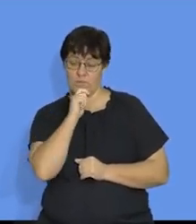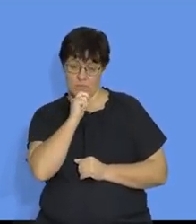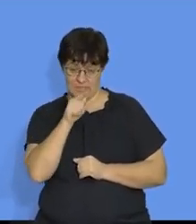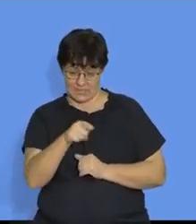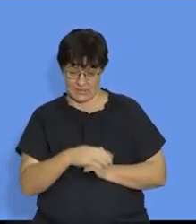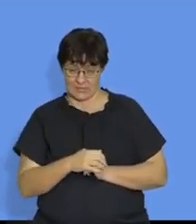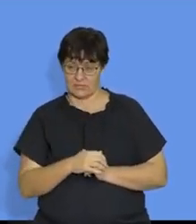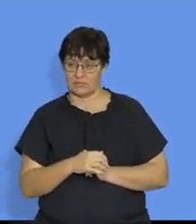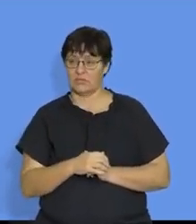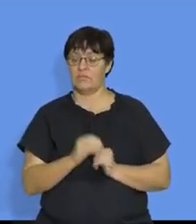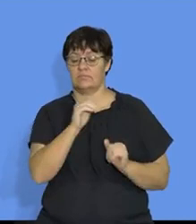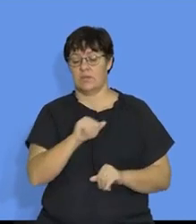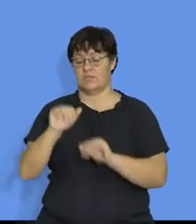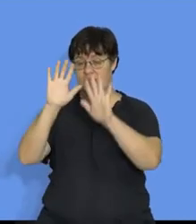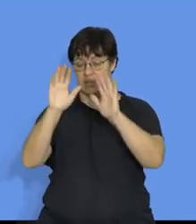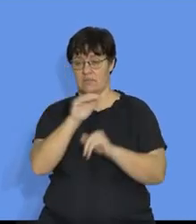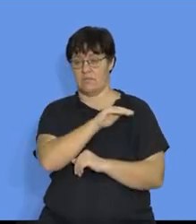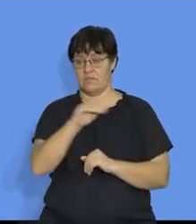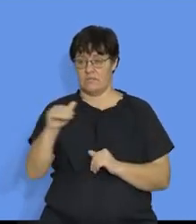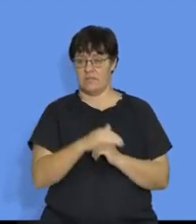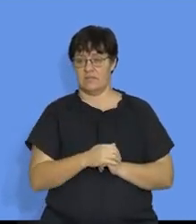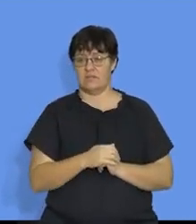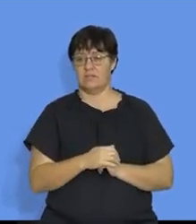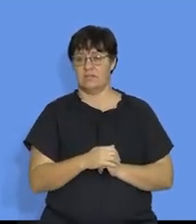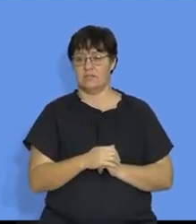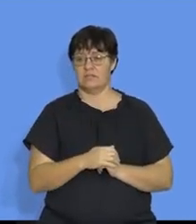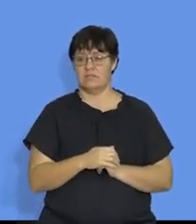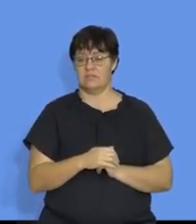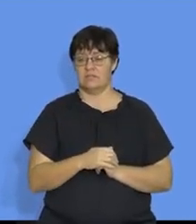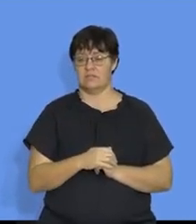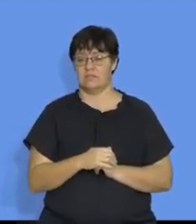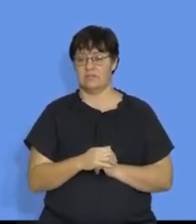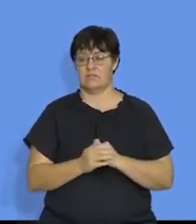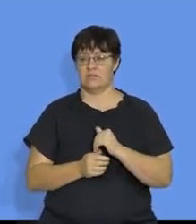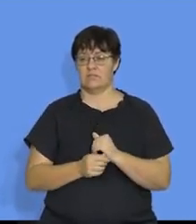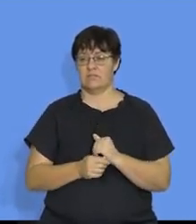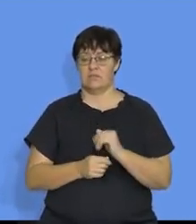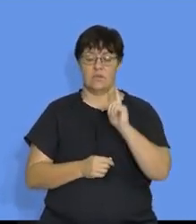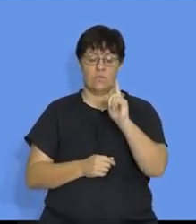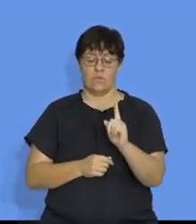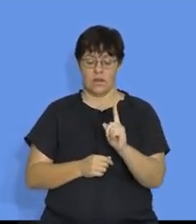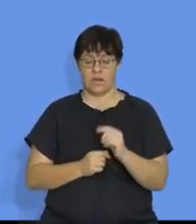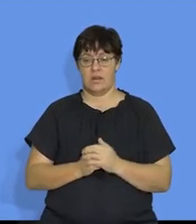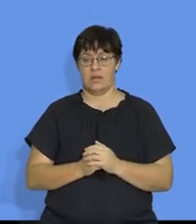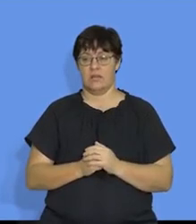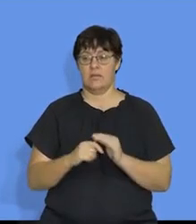I'm using for this sum to the power of 10. And this is all going to go